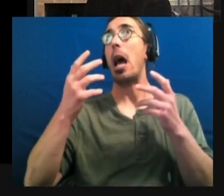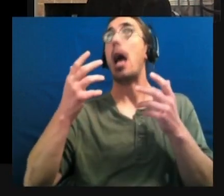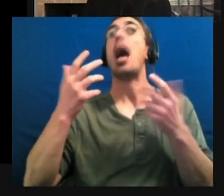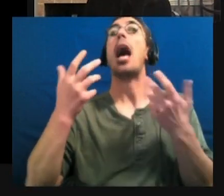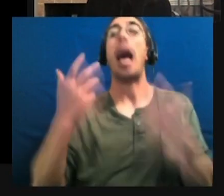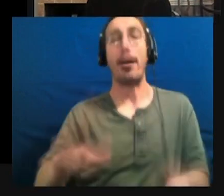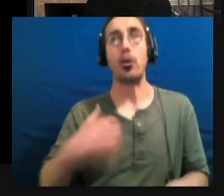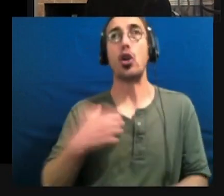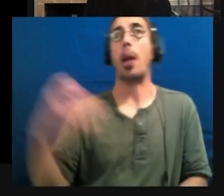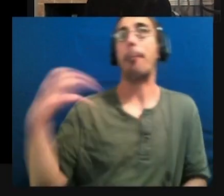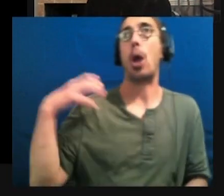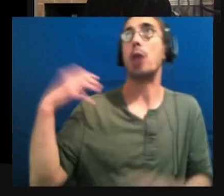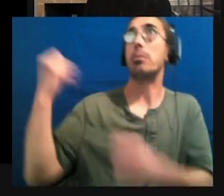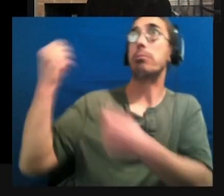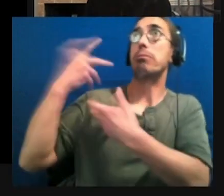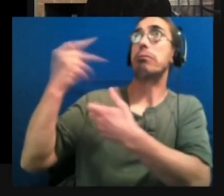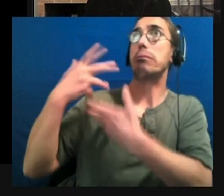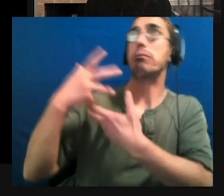different types of people.